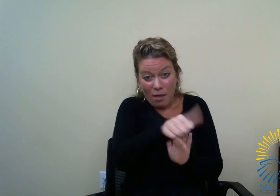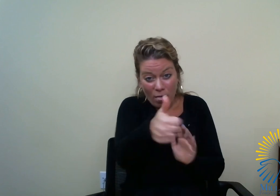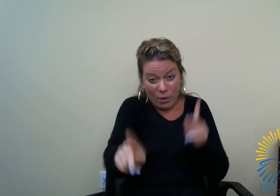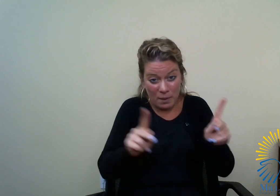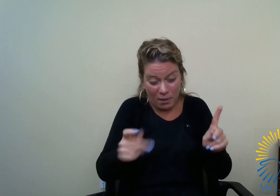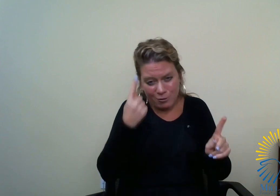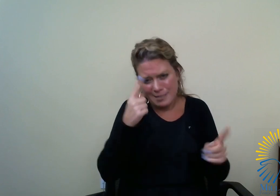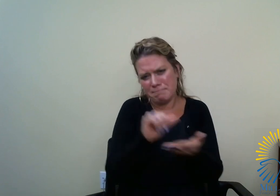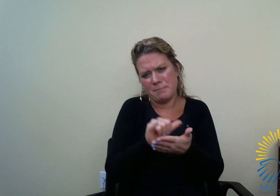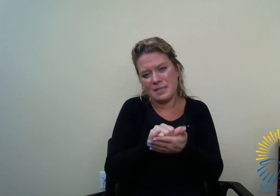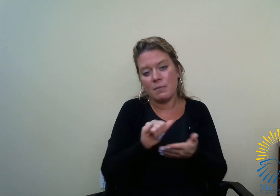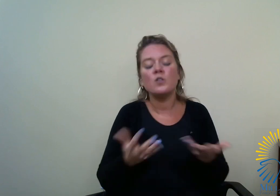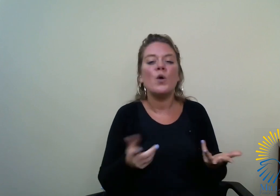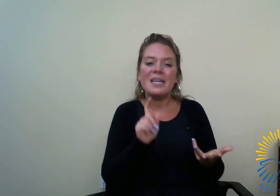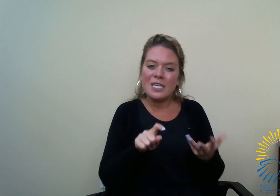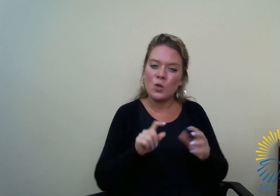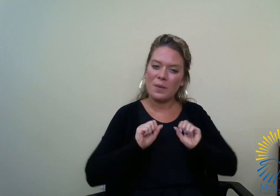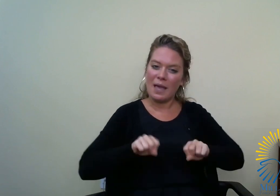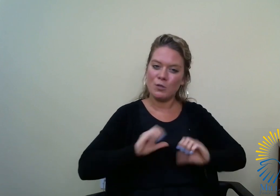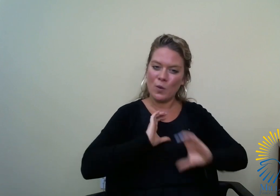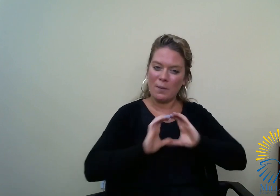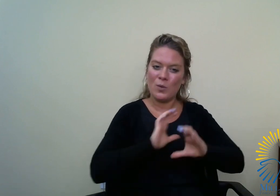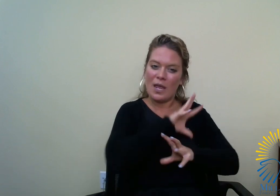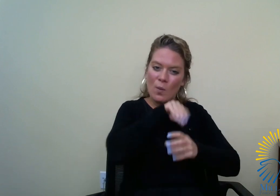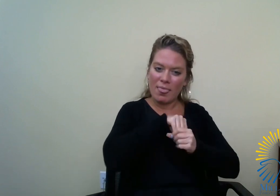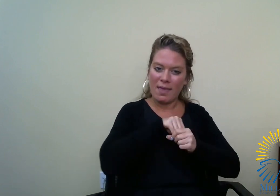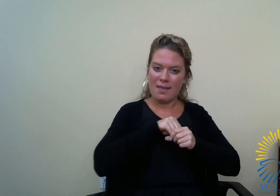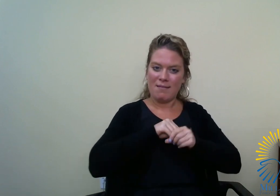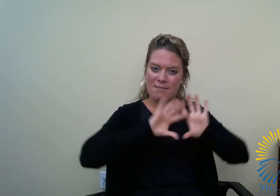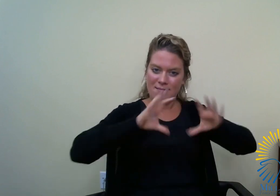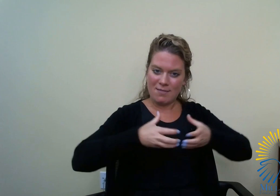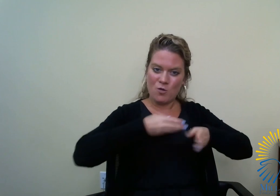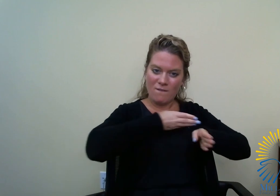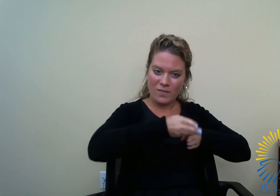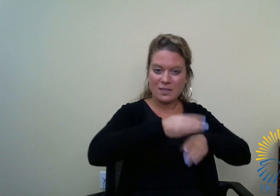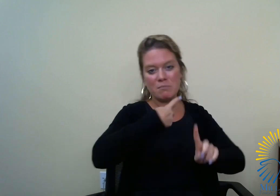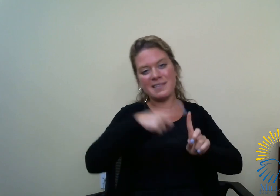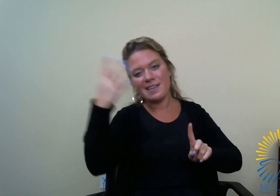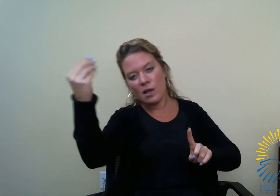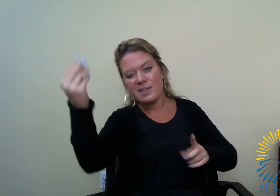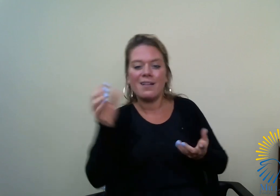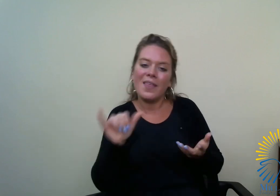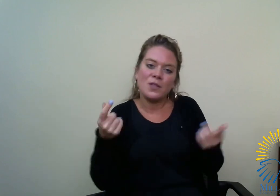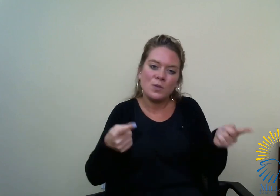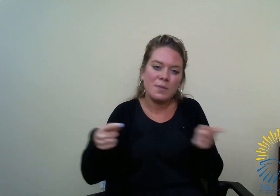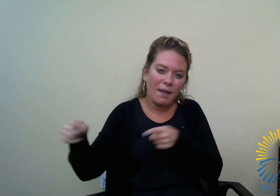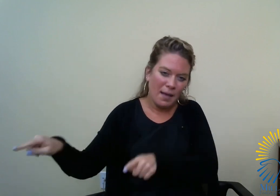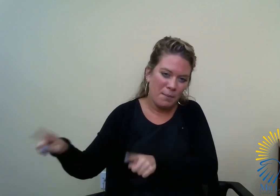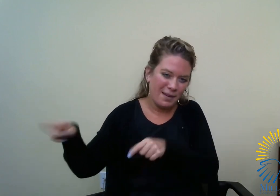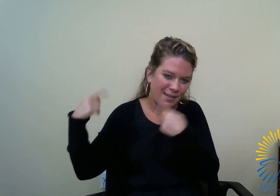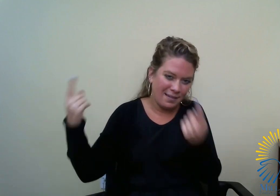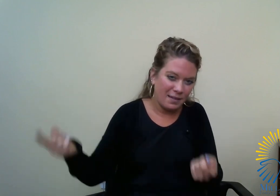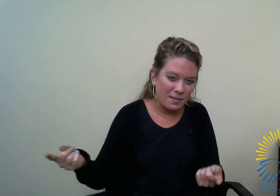field, I mean, I think part of that difficulty is anybody can say anything outside of that, right? And that's part of what's been happening, right?